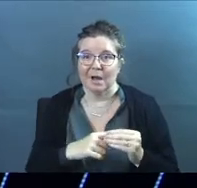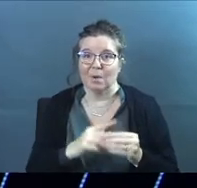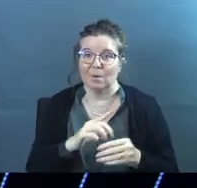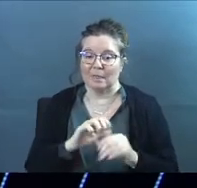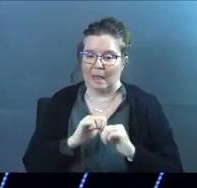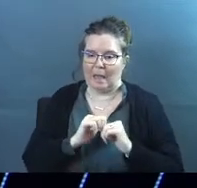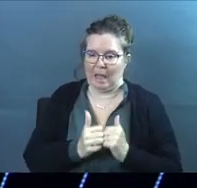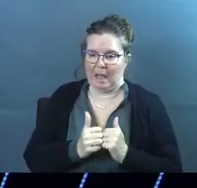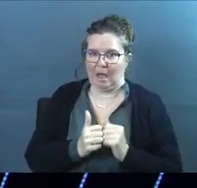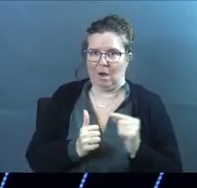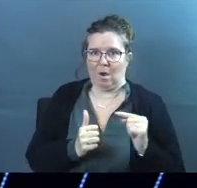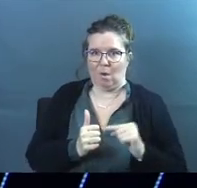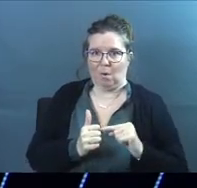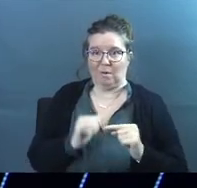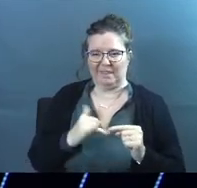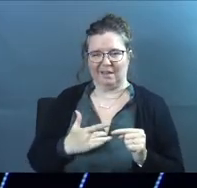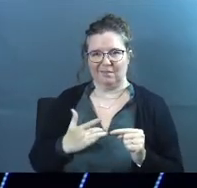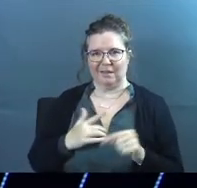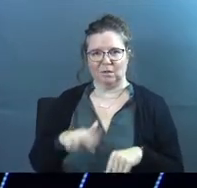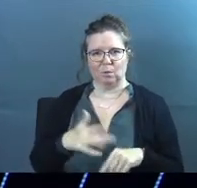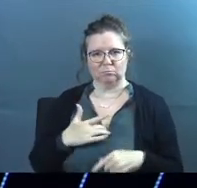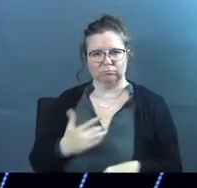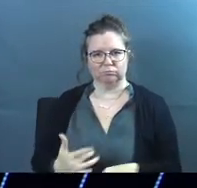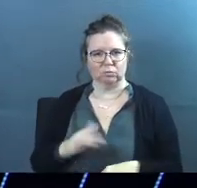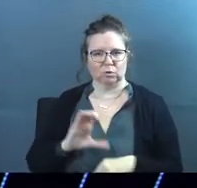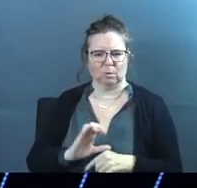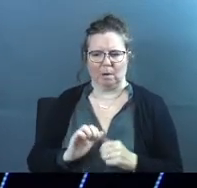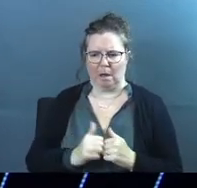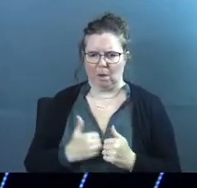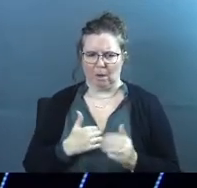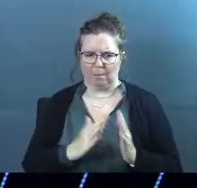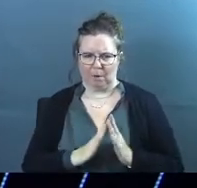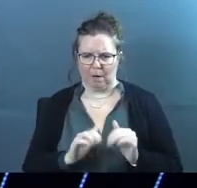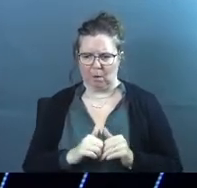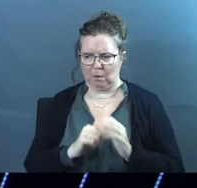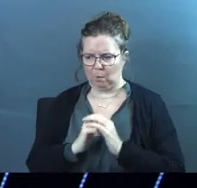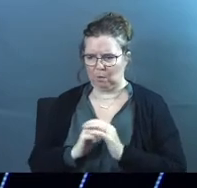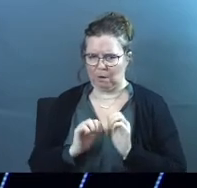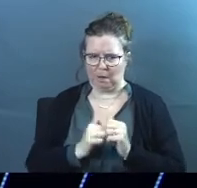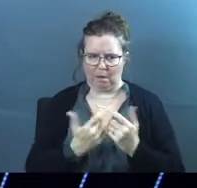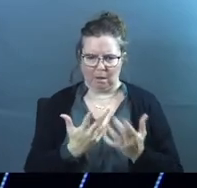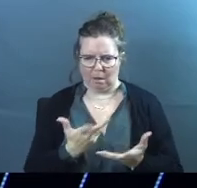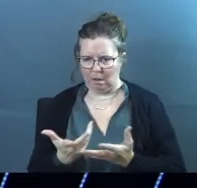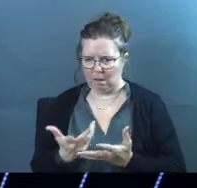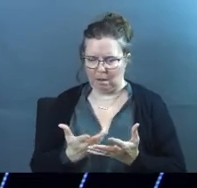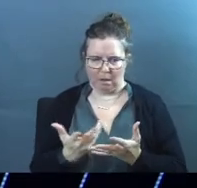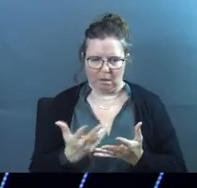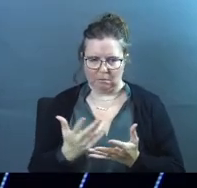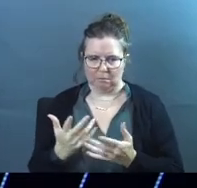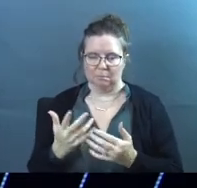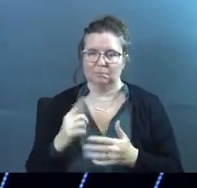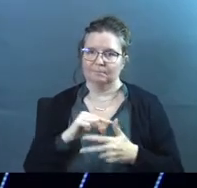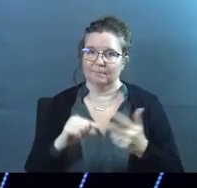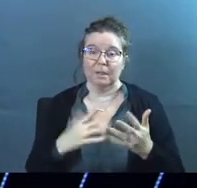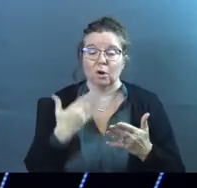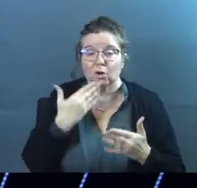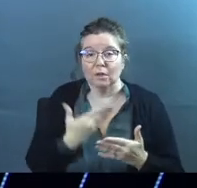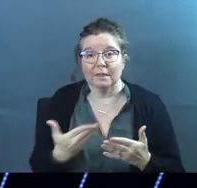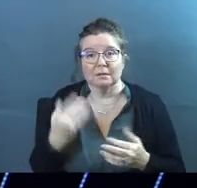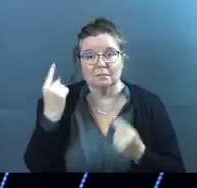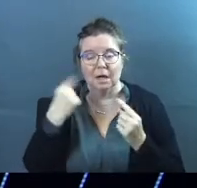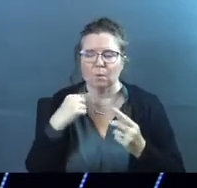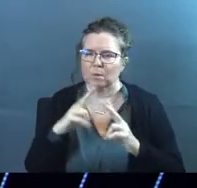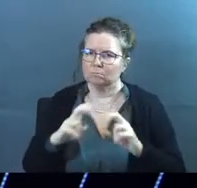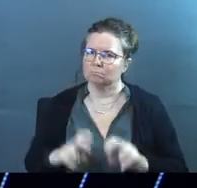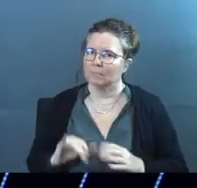the how we do these things because that feels like the normal tendency in church is like, how do I pray? How do I worship? How do I talk to God? How do I read His Word? And those are all good things, and